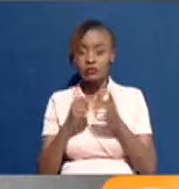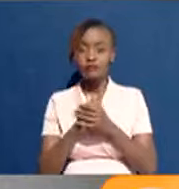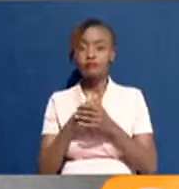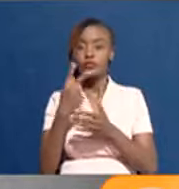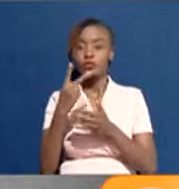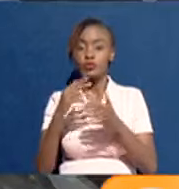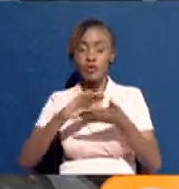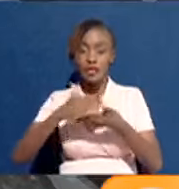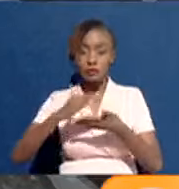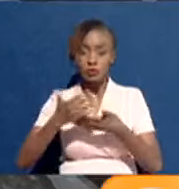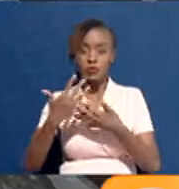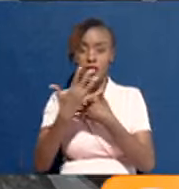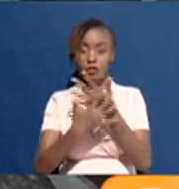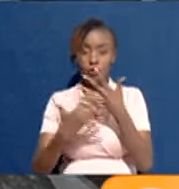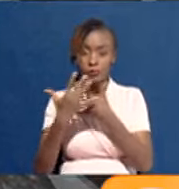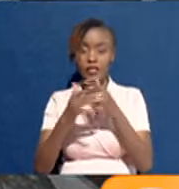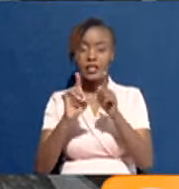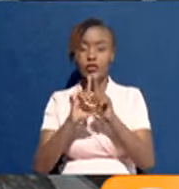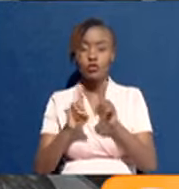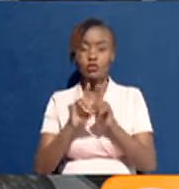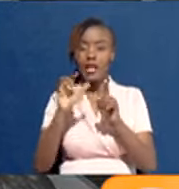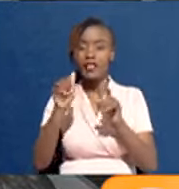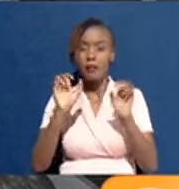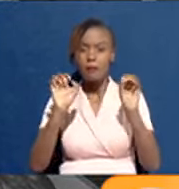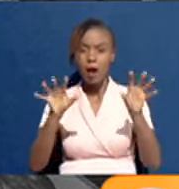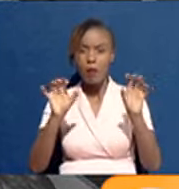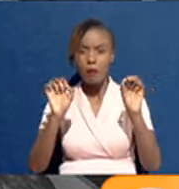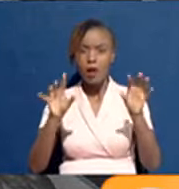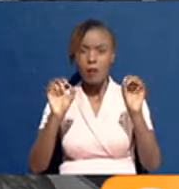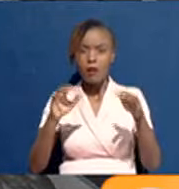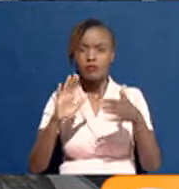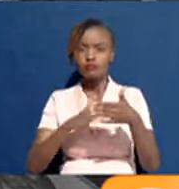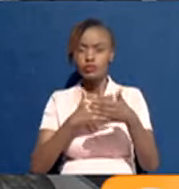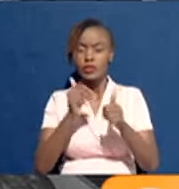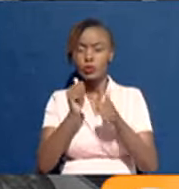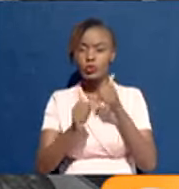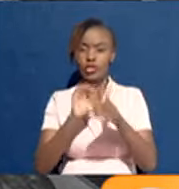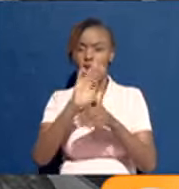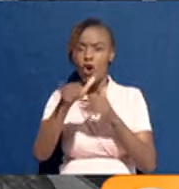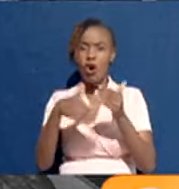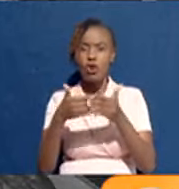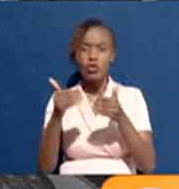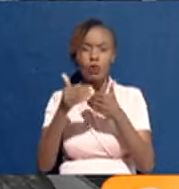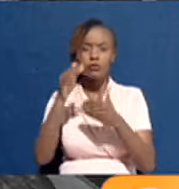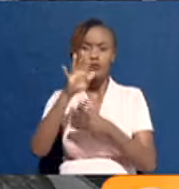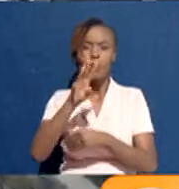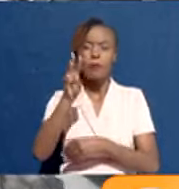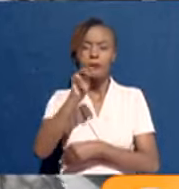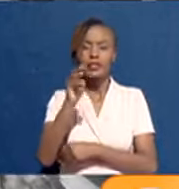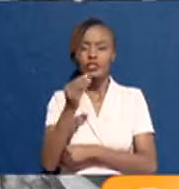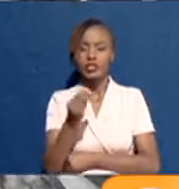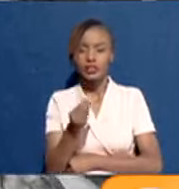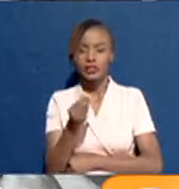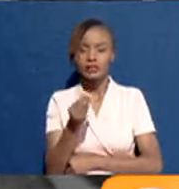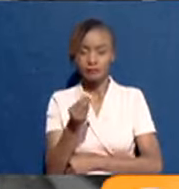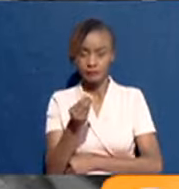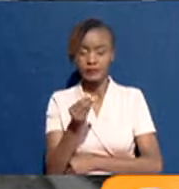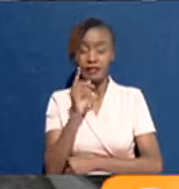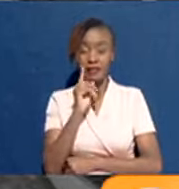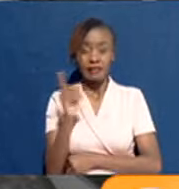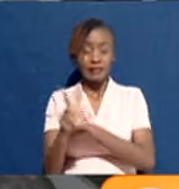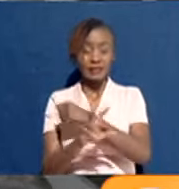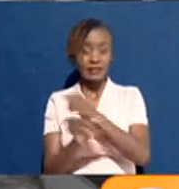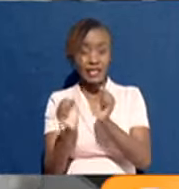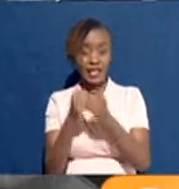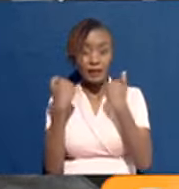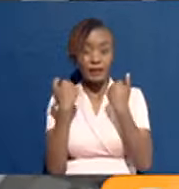a computer and 2 amplifiers. Estimated to be worth 4 million shillings. The robbery incident was